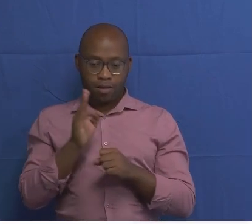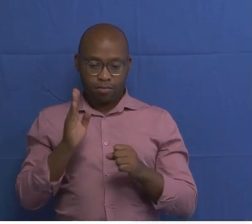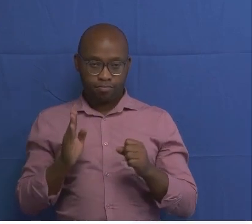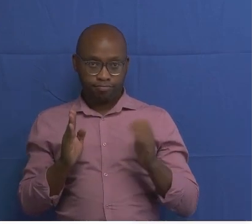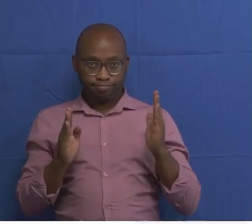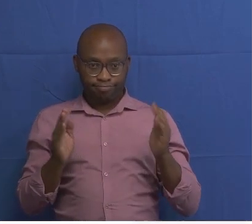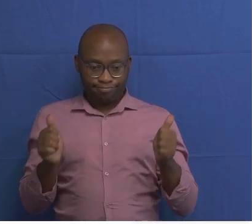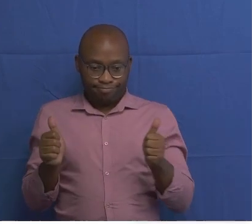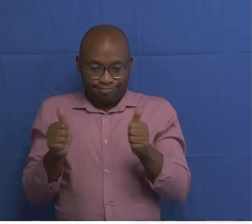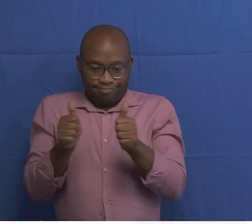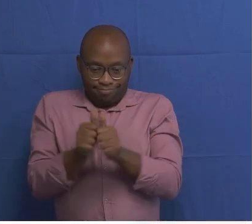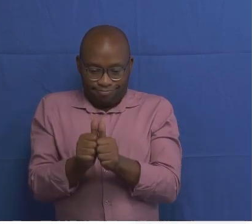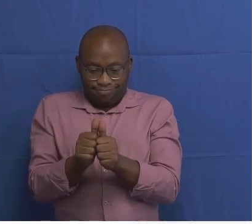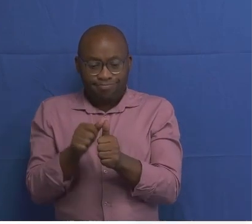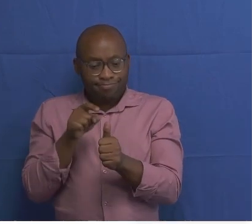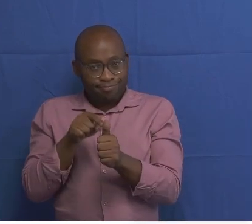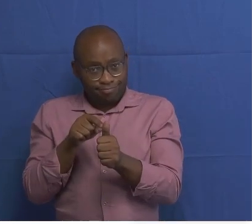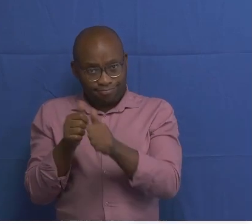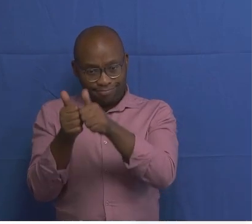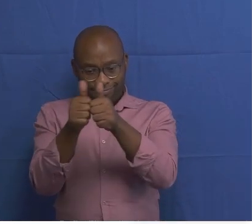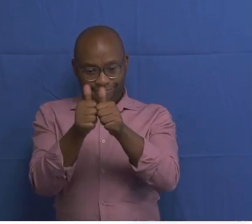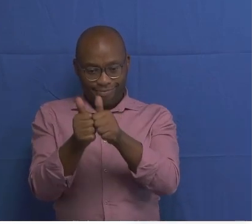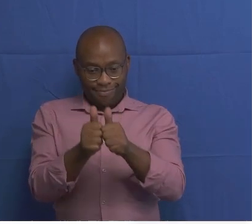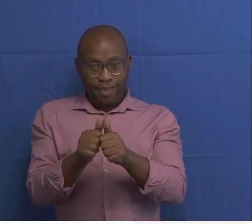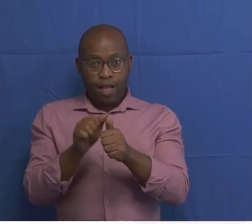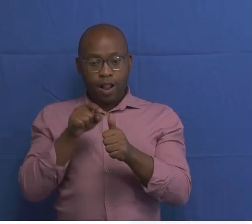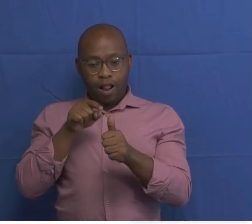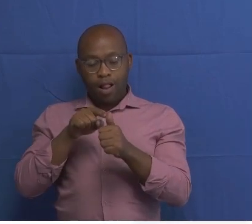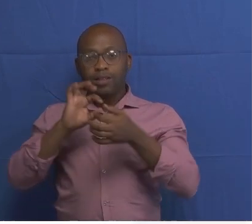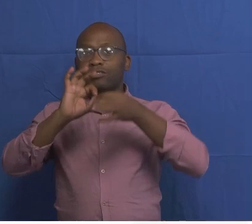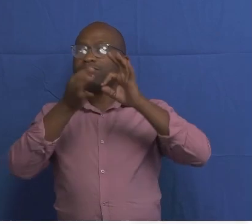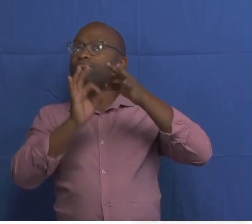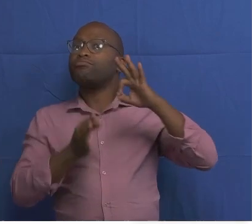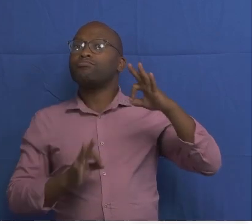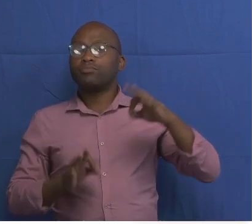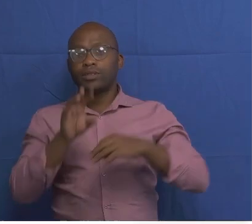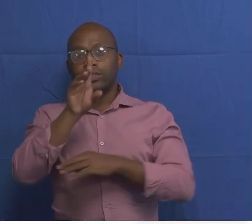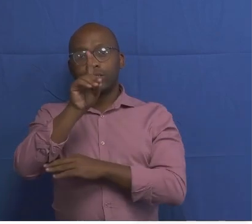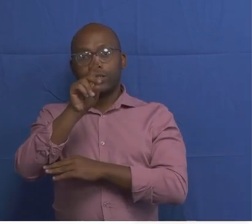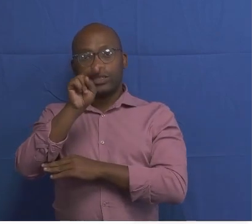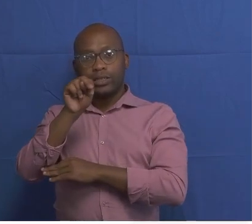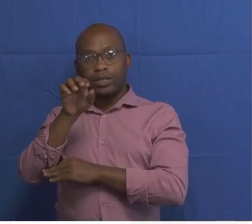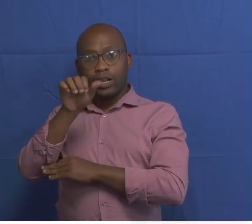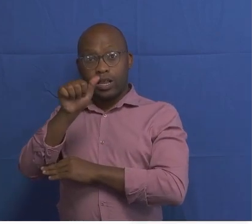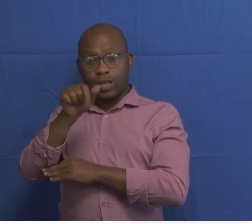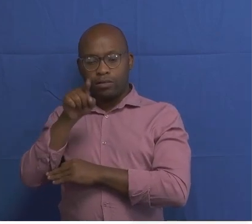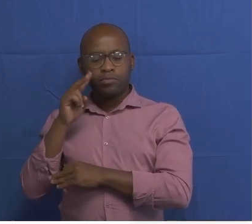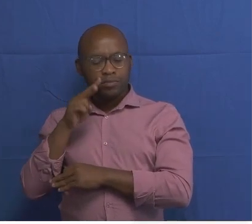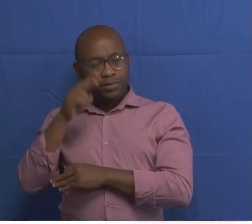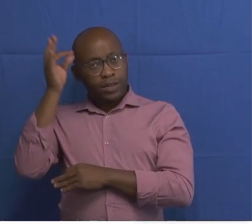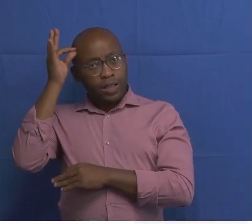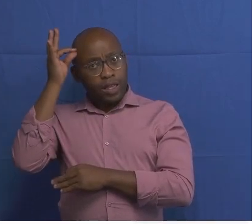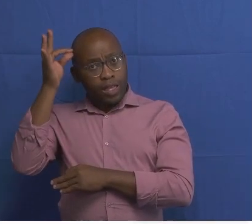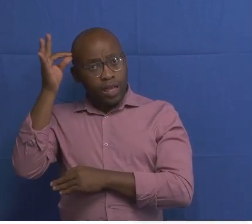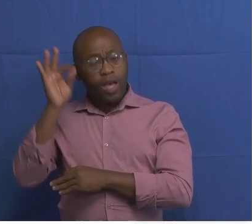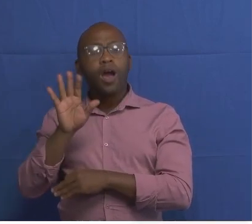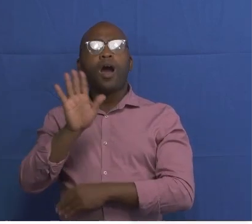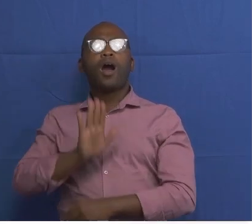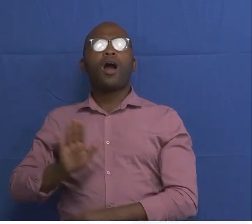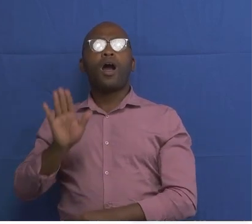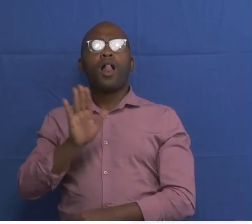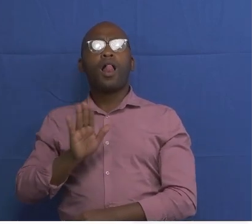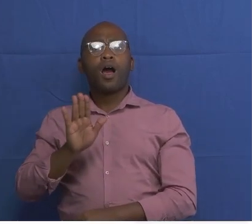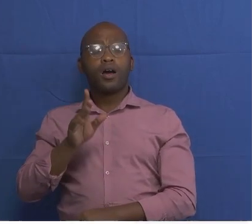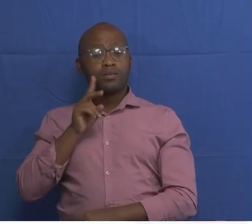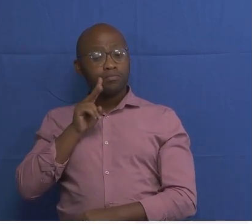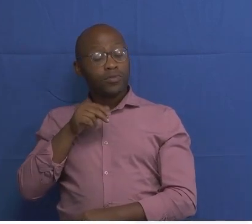inherited characteristics both from the father and the mother. Now, if you look at the color of the hair of the child is